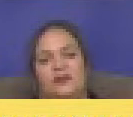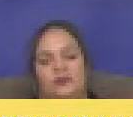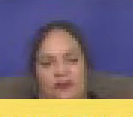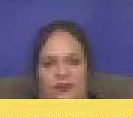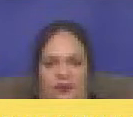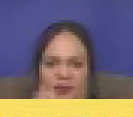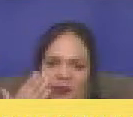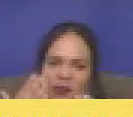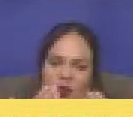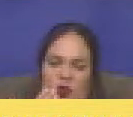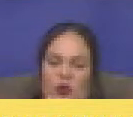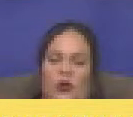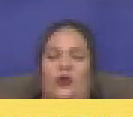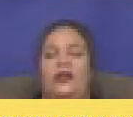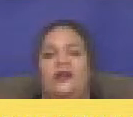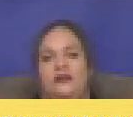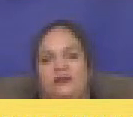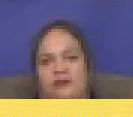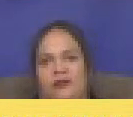Good morning, Mr. Mbata.